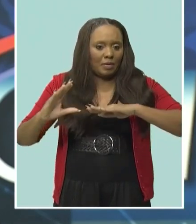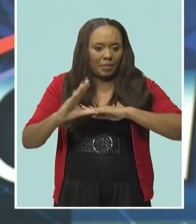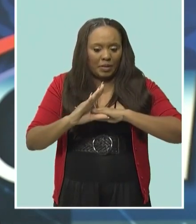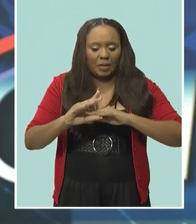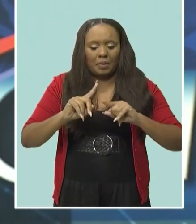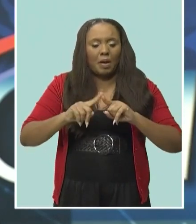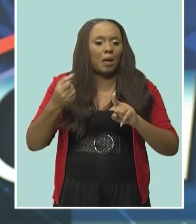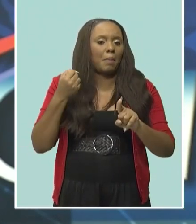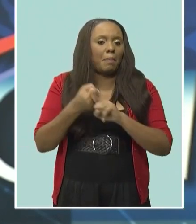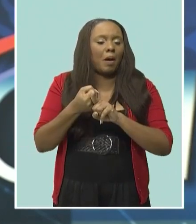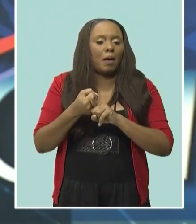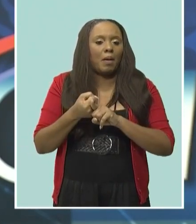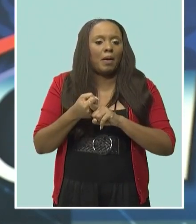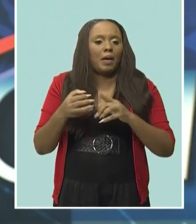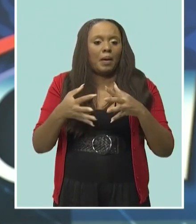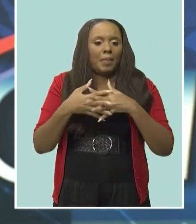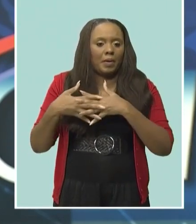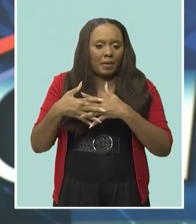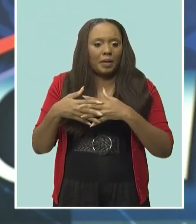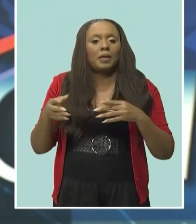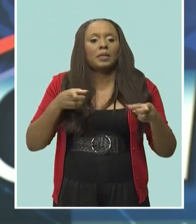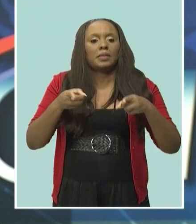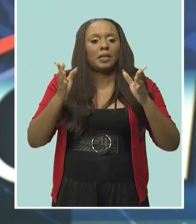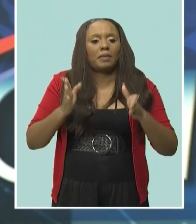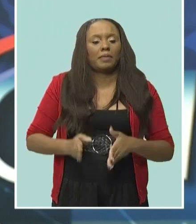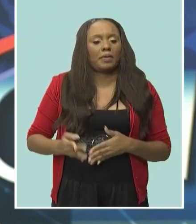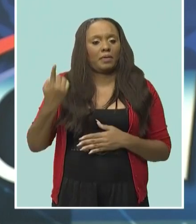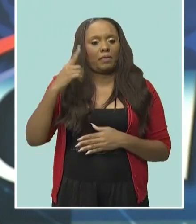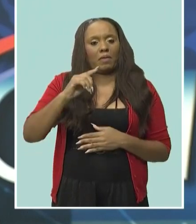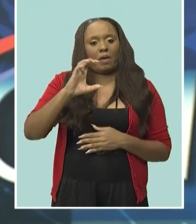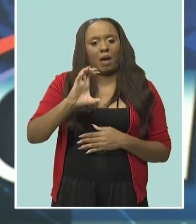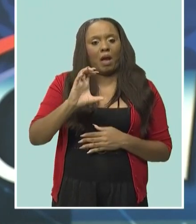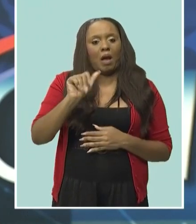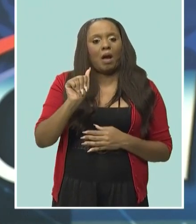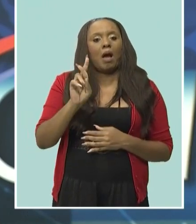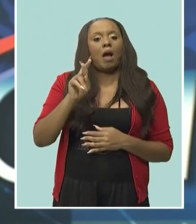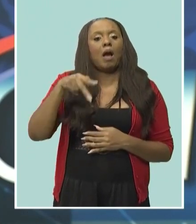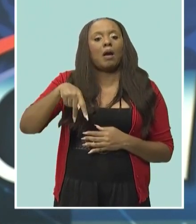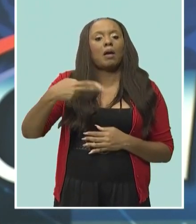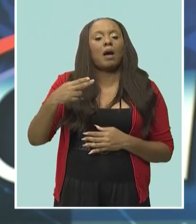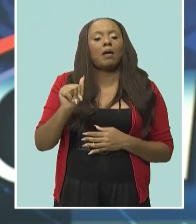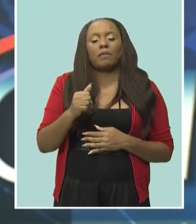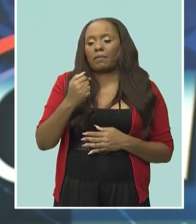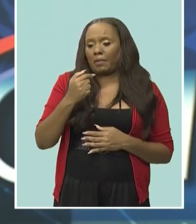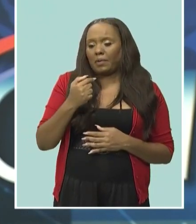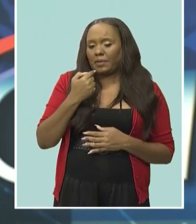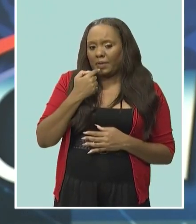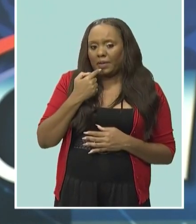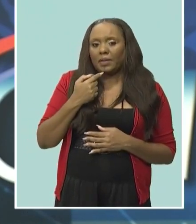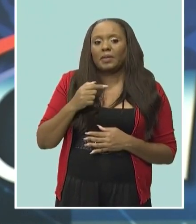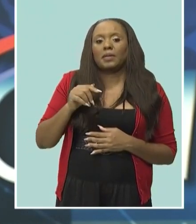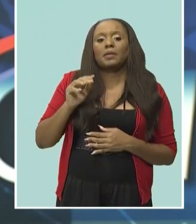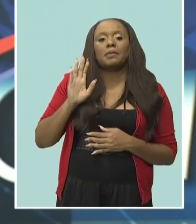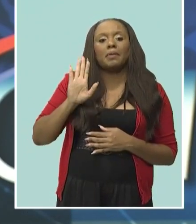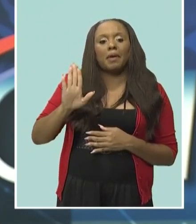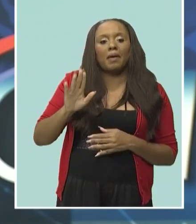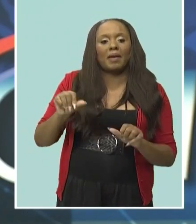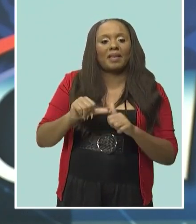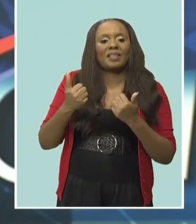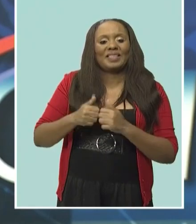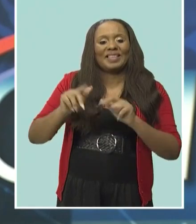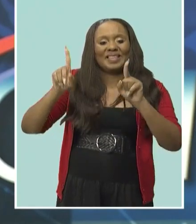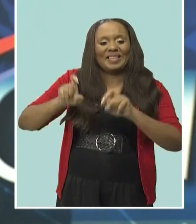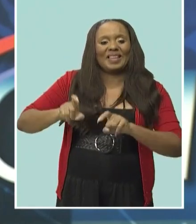of the Caribbean Public Health Agency, Dr. Joy Singh John, told CBC News her agency has tested for and isolated